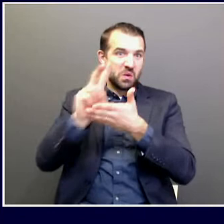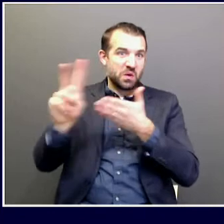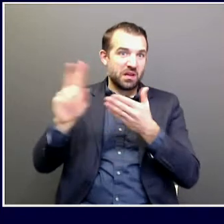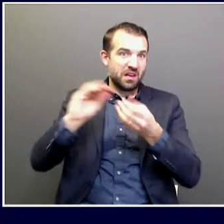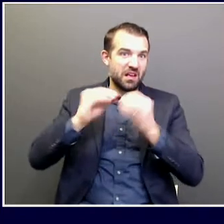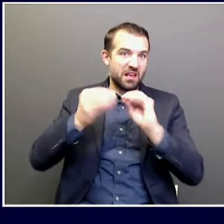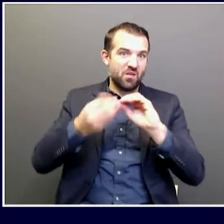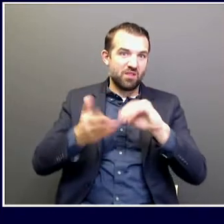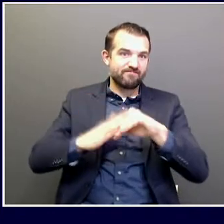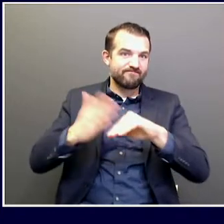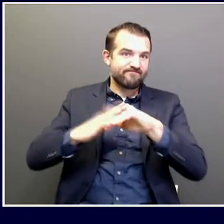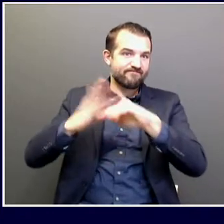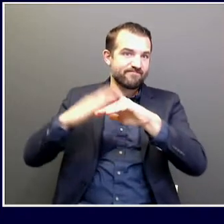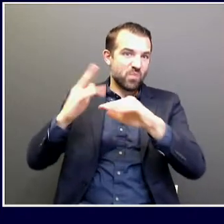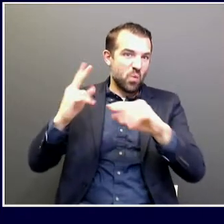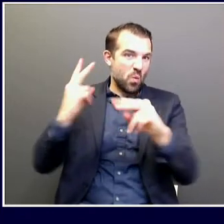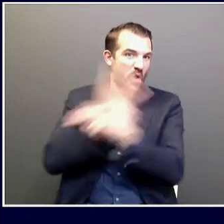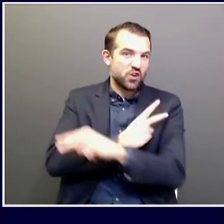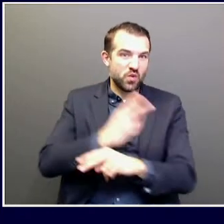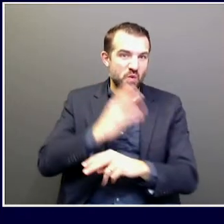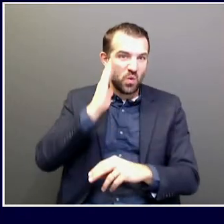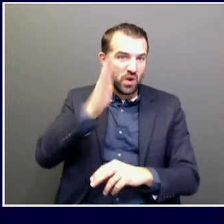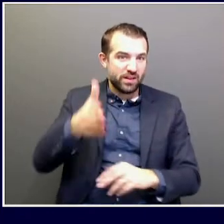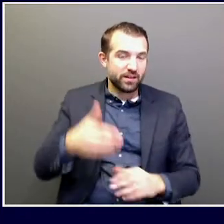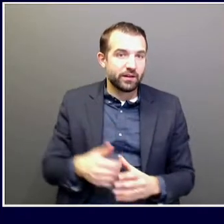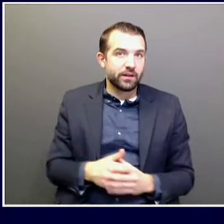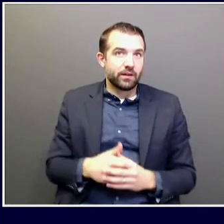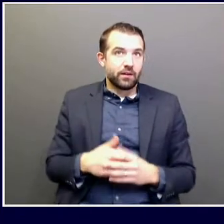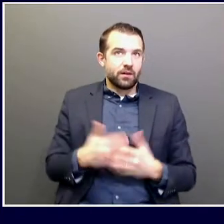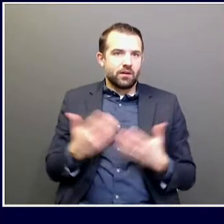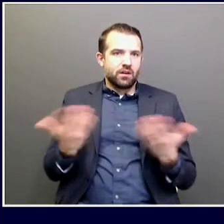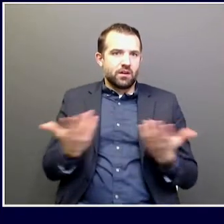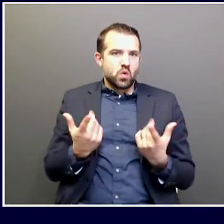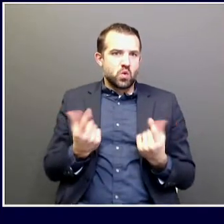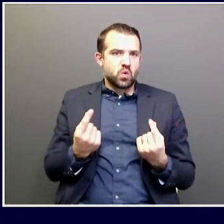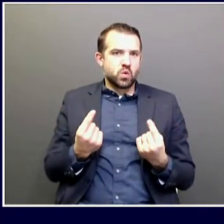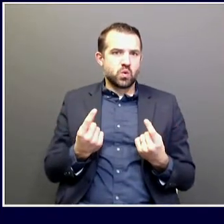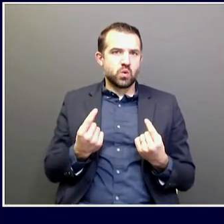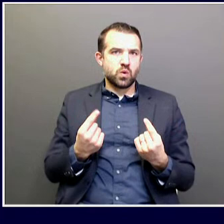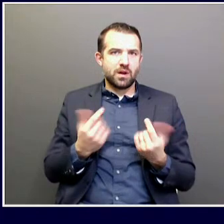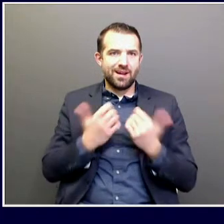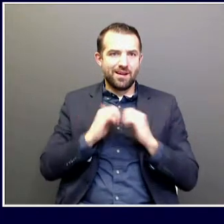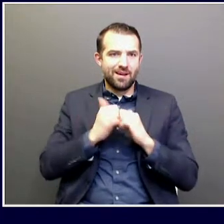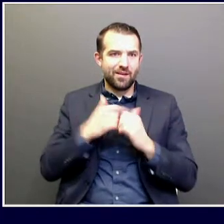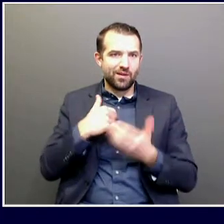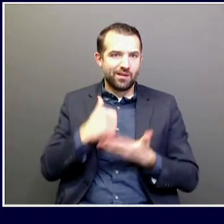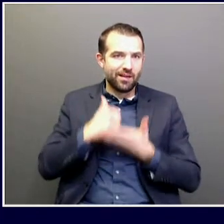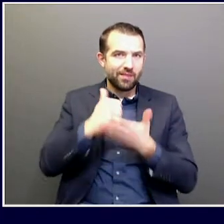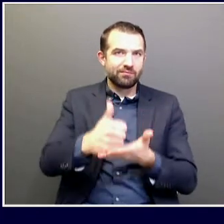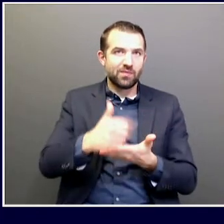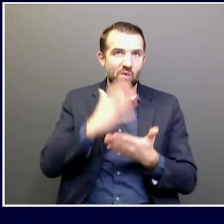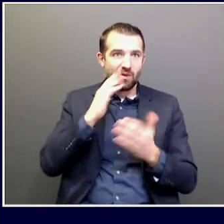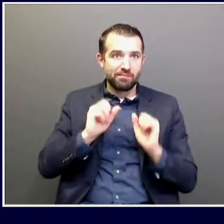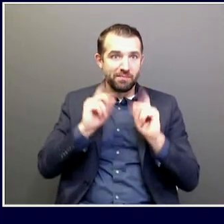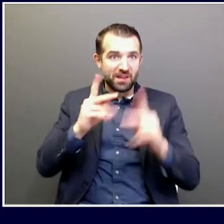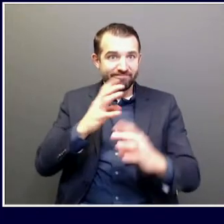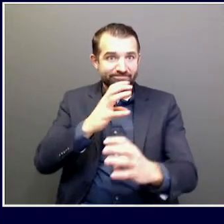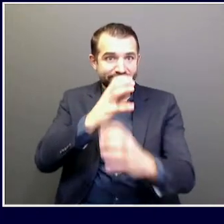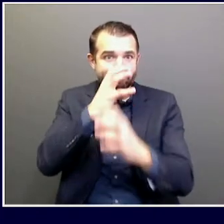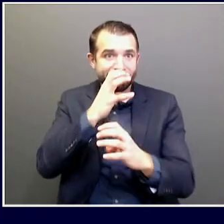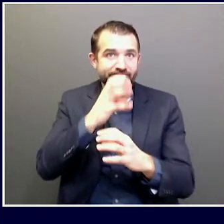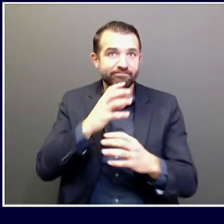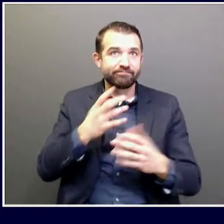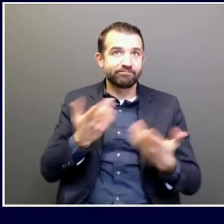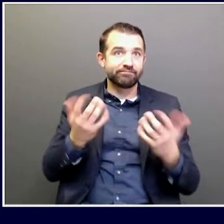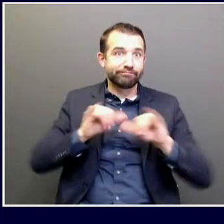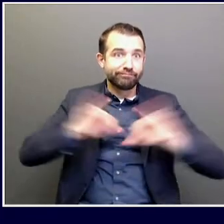you're asked about this all the time about return to restrictions. Is that even an option at this point, or is